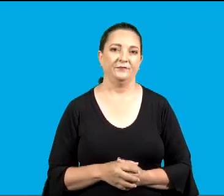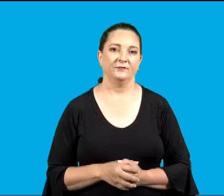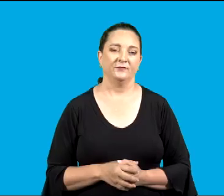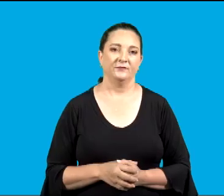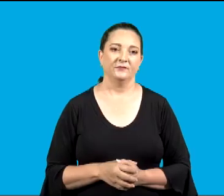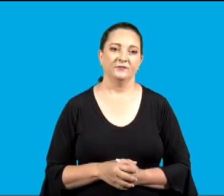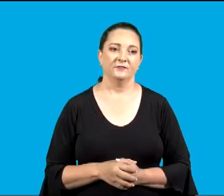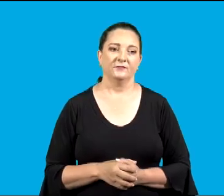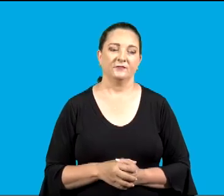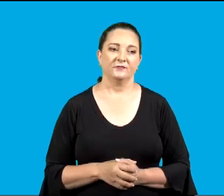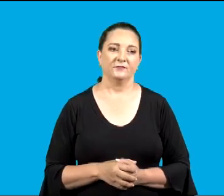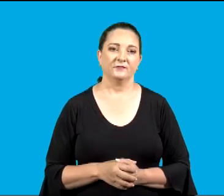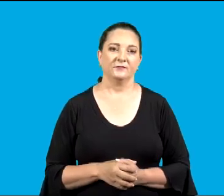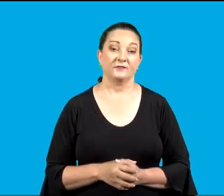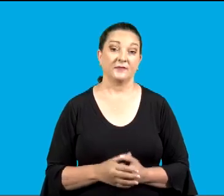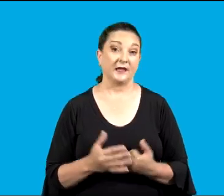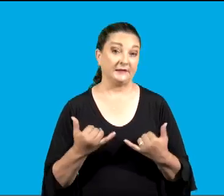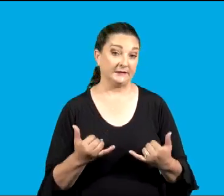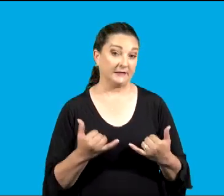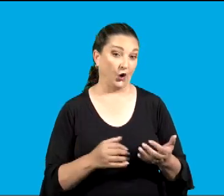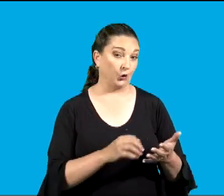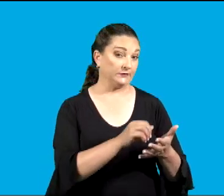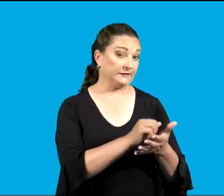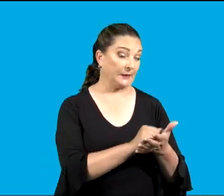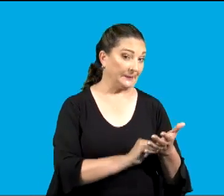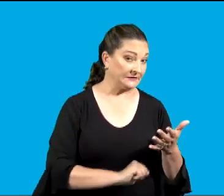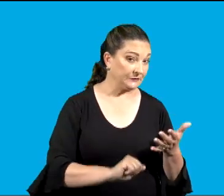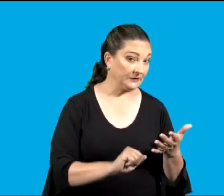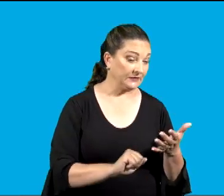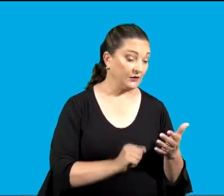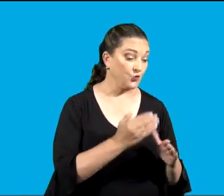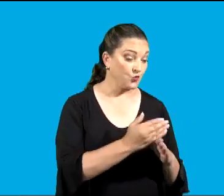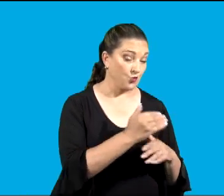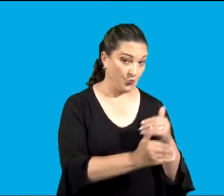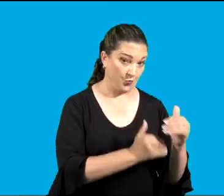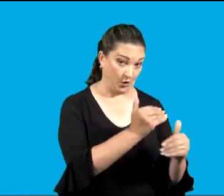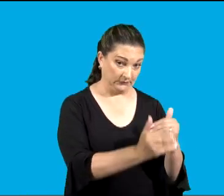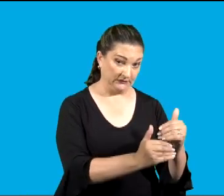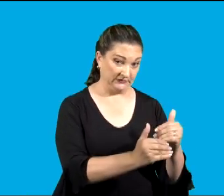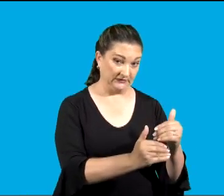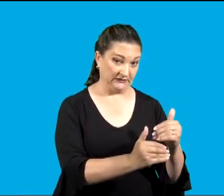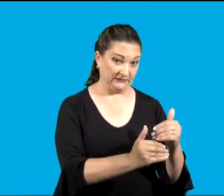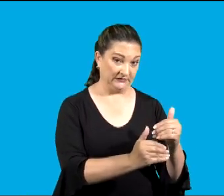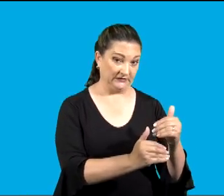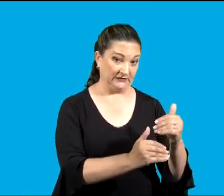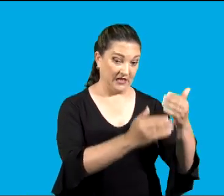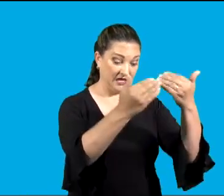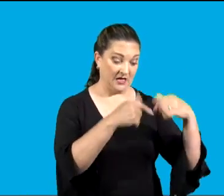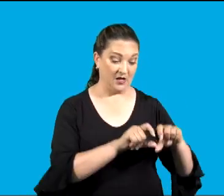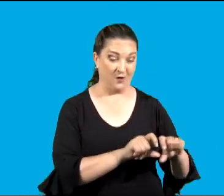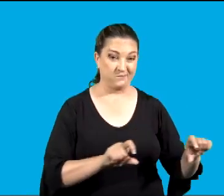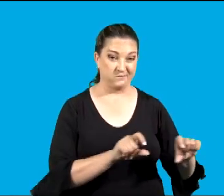1,867,550. And then I will subtract my work in process at the